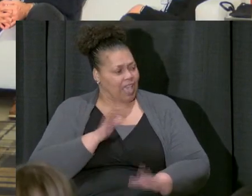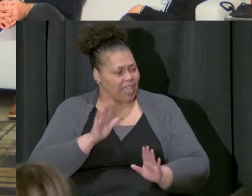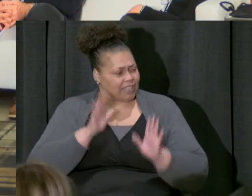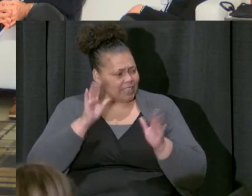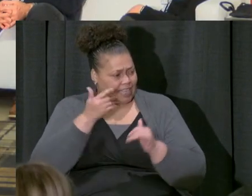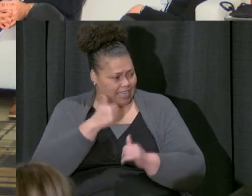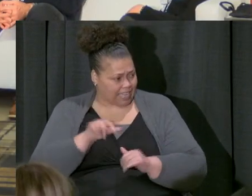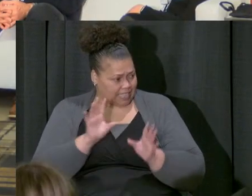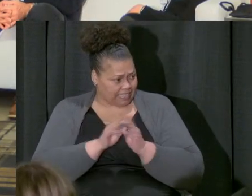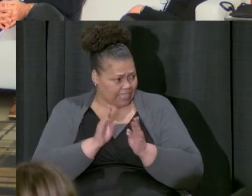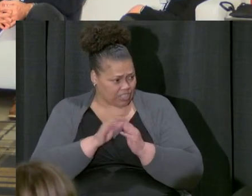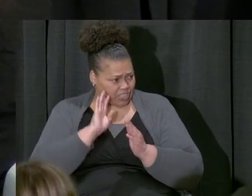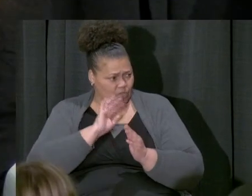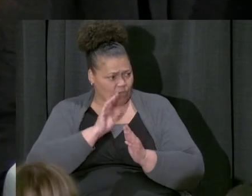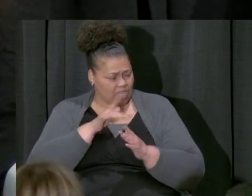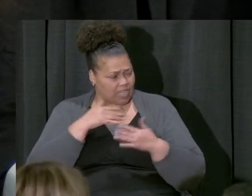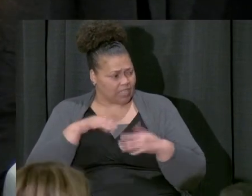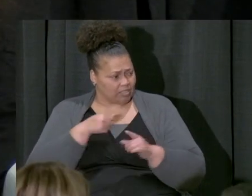to you?